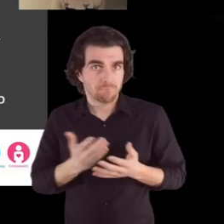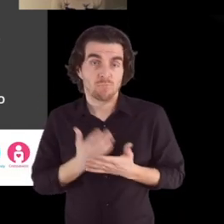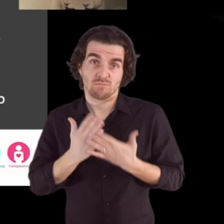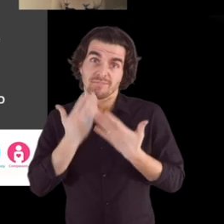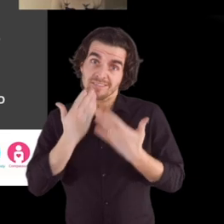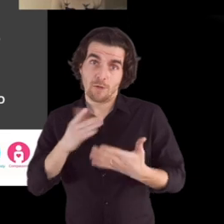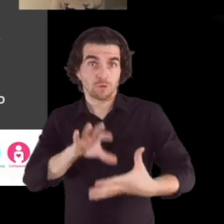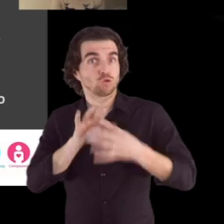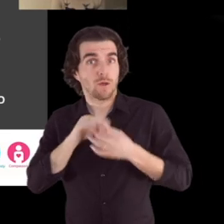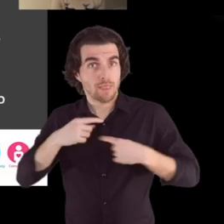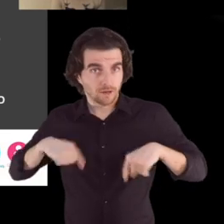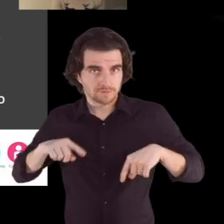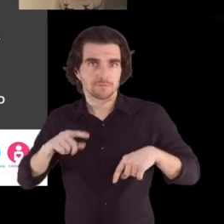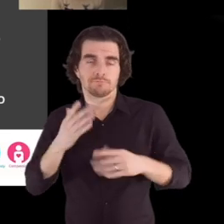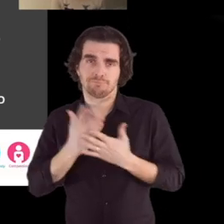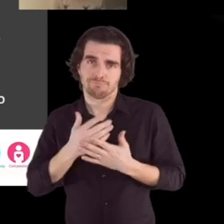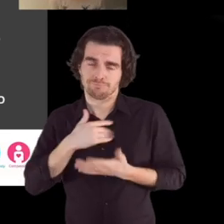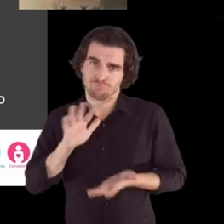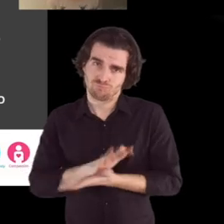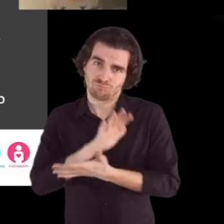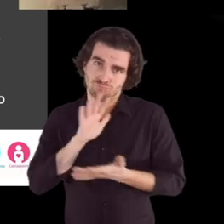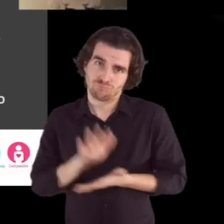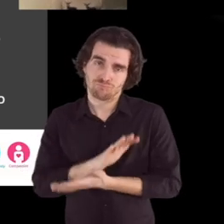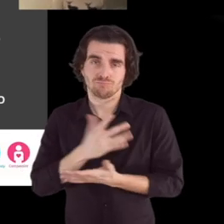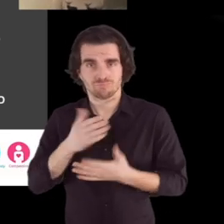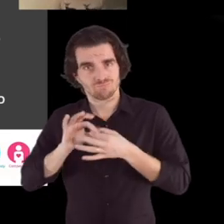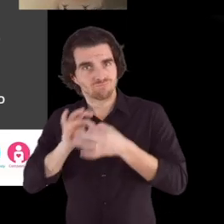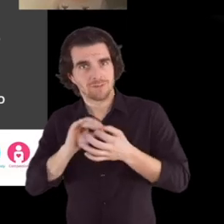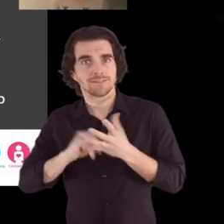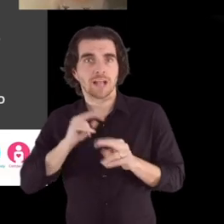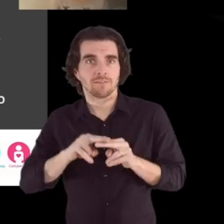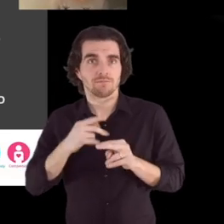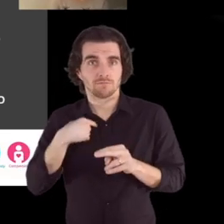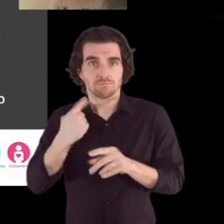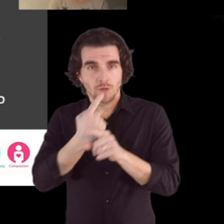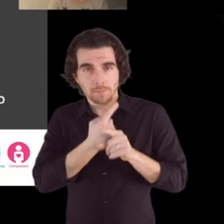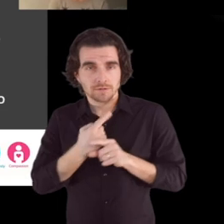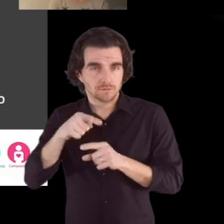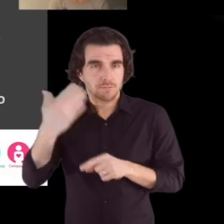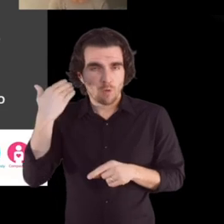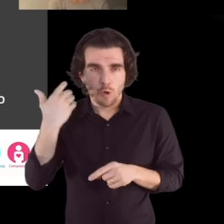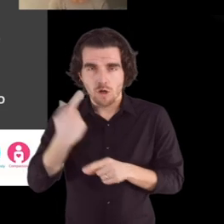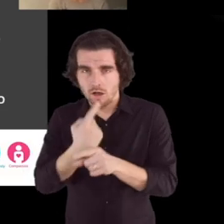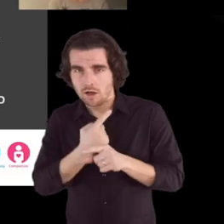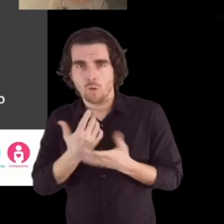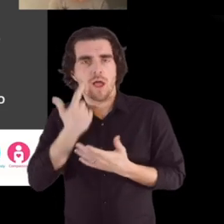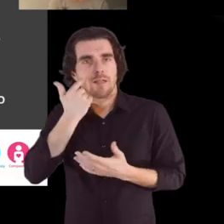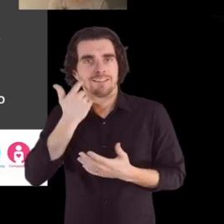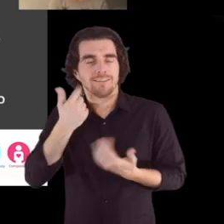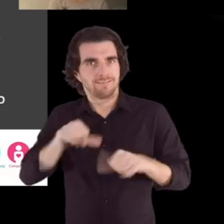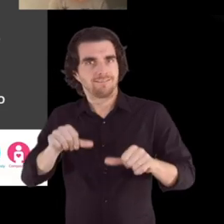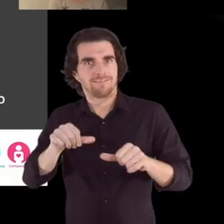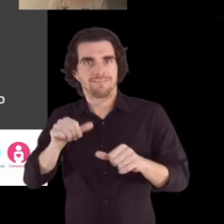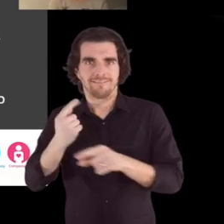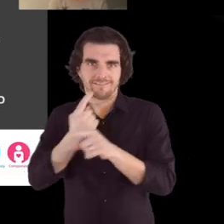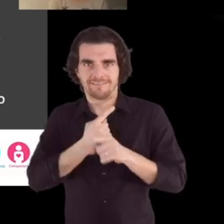final poem. Just thanks for joining us. And it's been, I have to say, it's been a real privilege to work with staff. And we've talked about this before, haven't